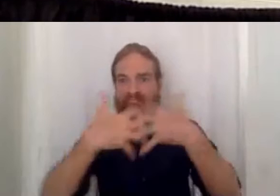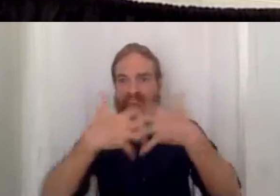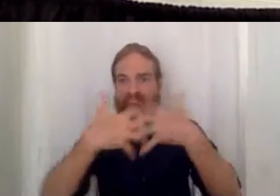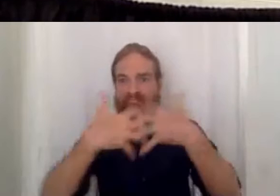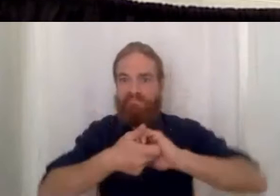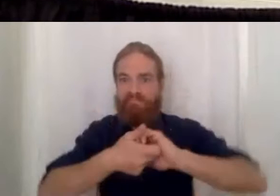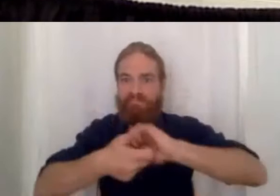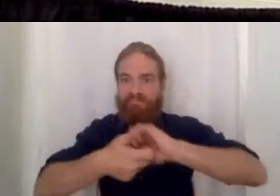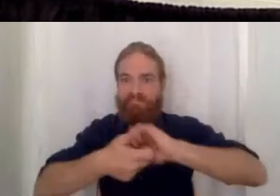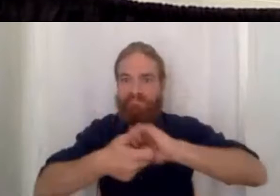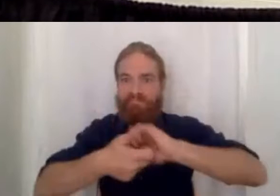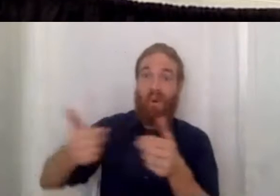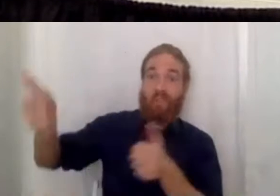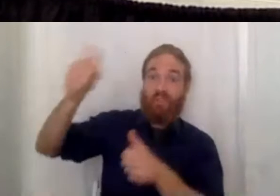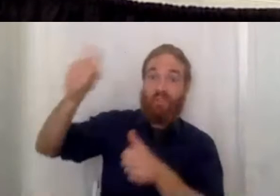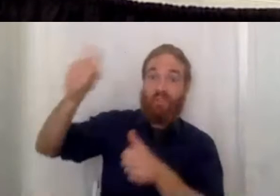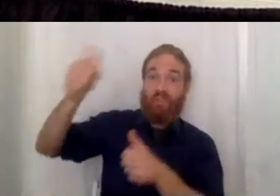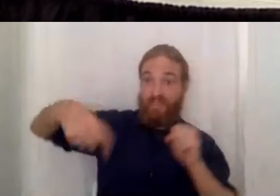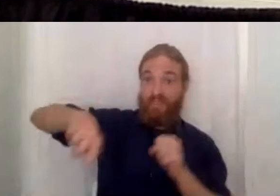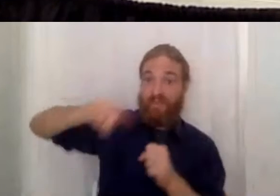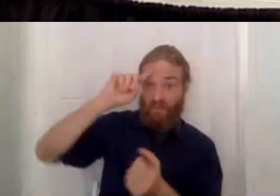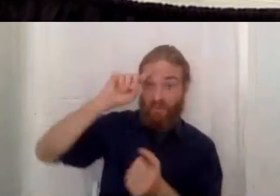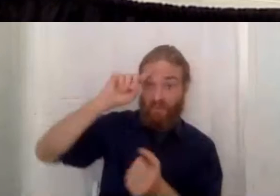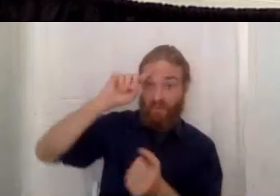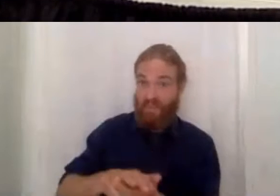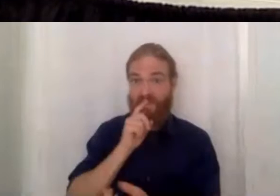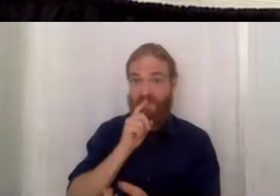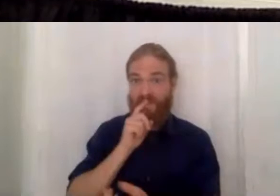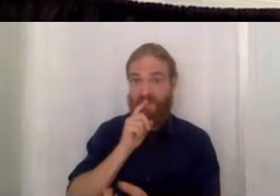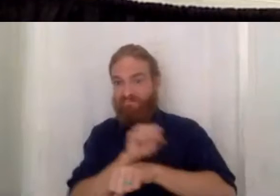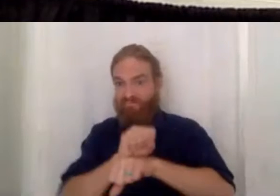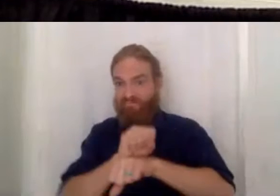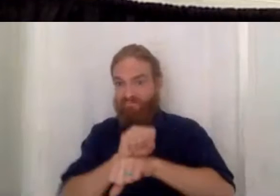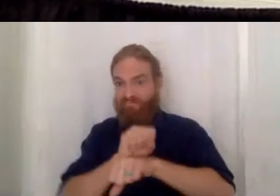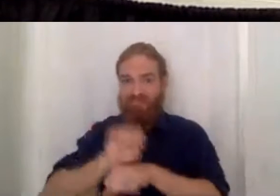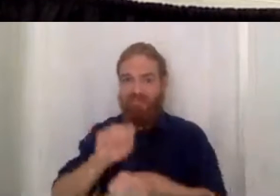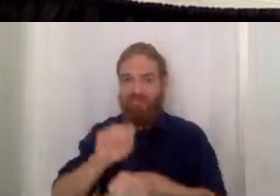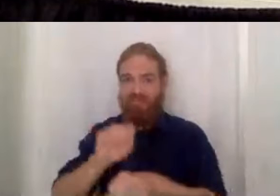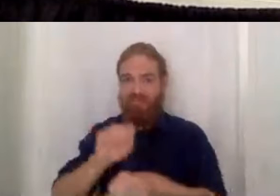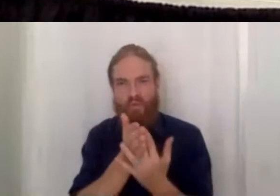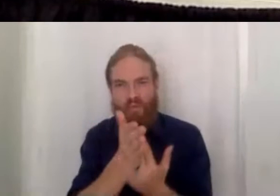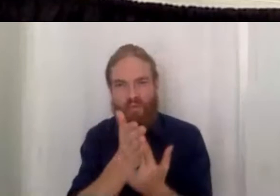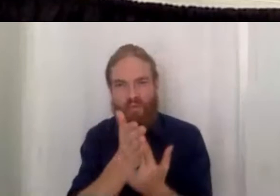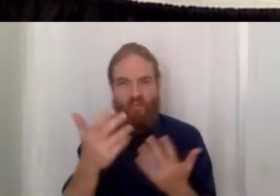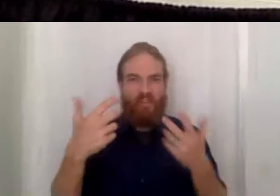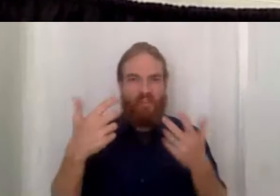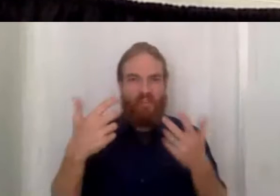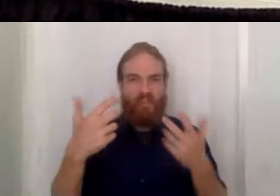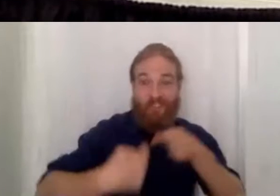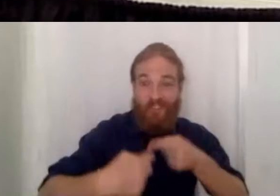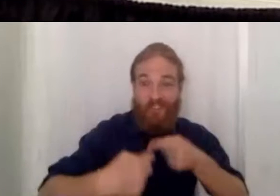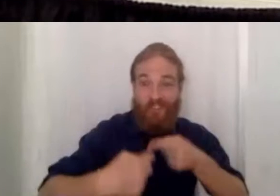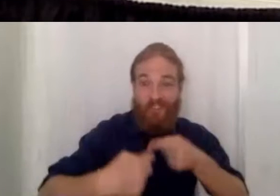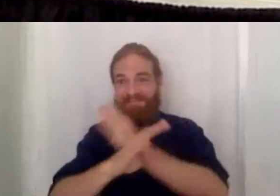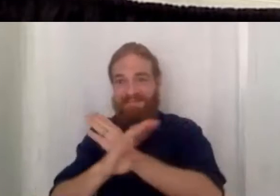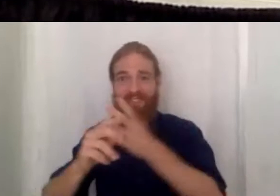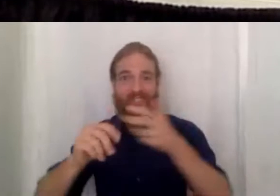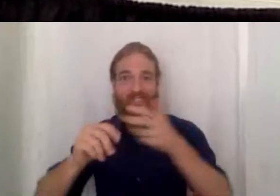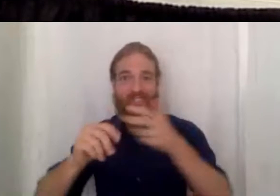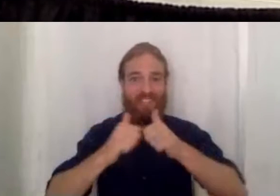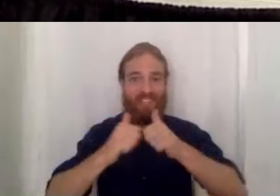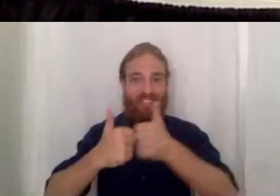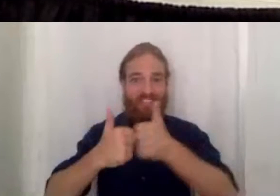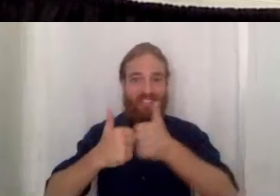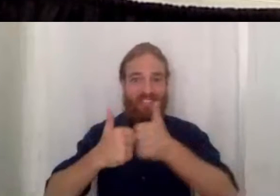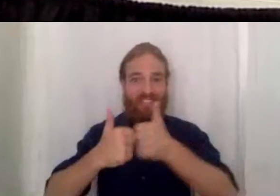challenges to navigate through these times. And I just can't say enough about your leadership and just the